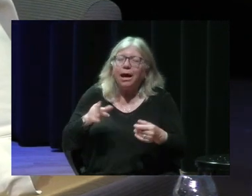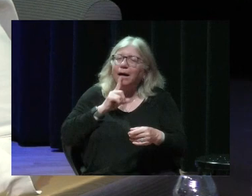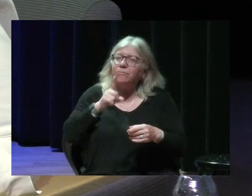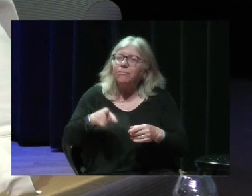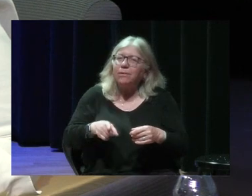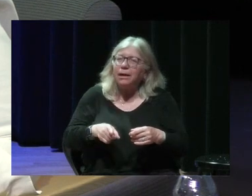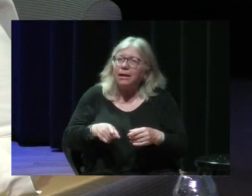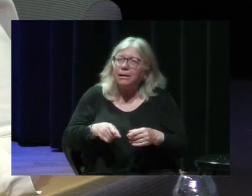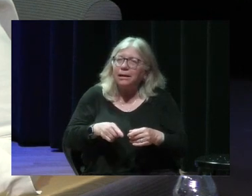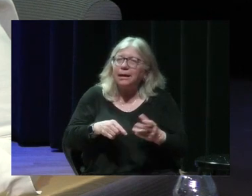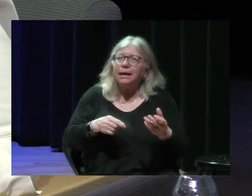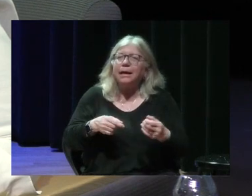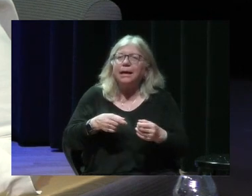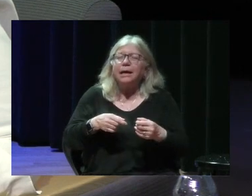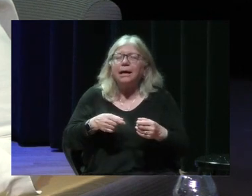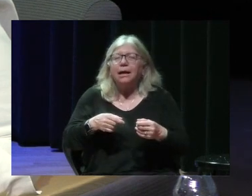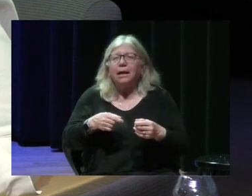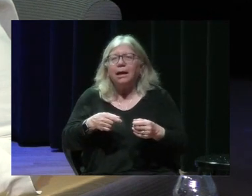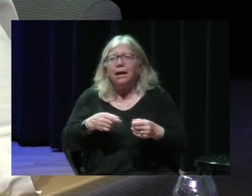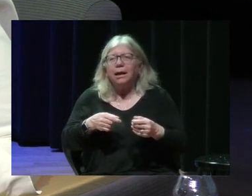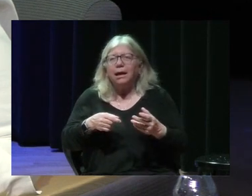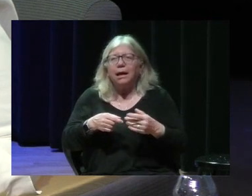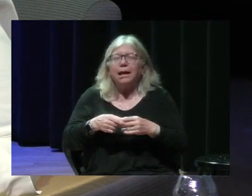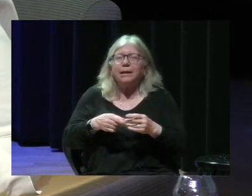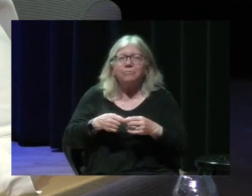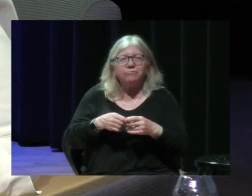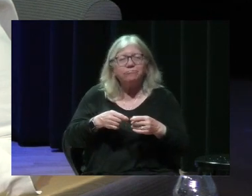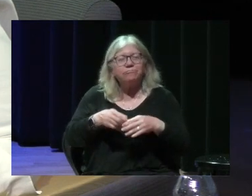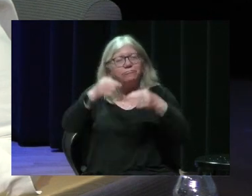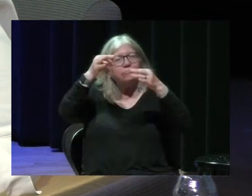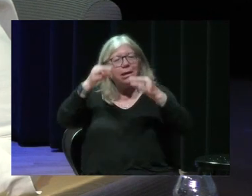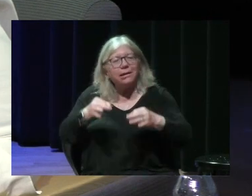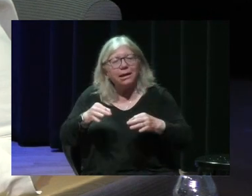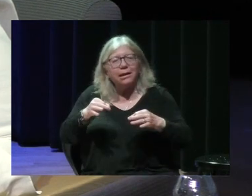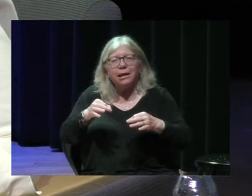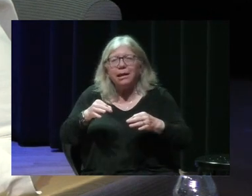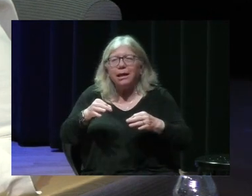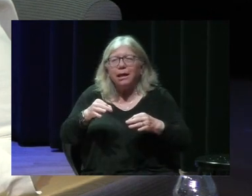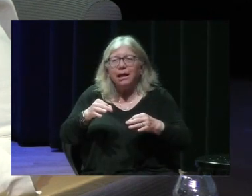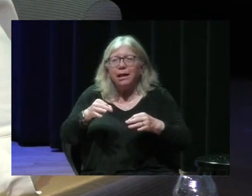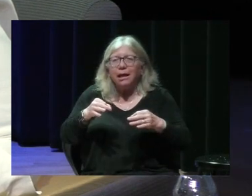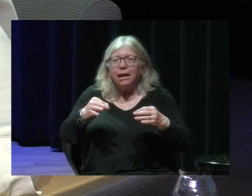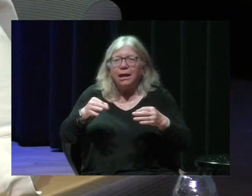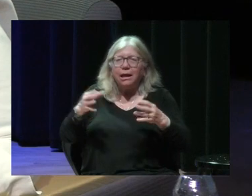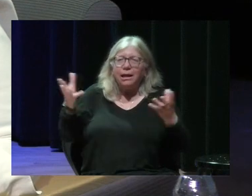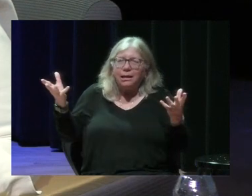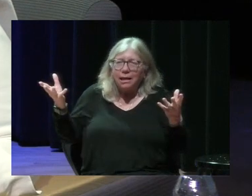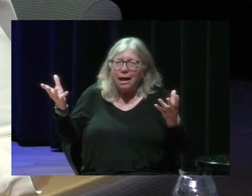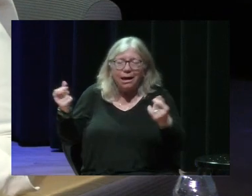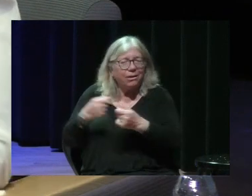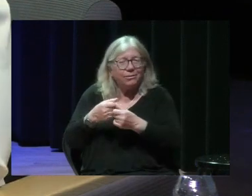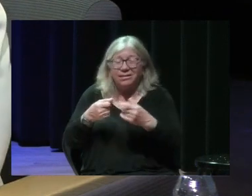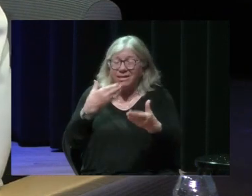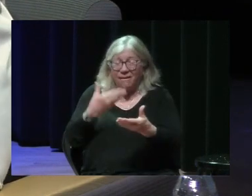really am coming to the draft conclusion that we are rarely arguing about facts. The facts stand out